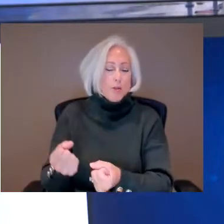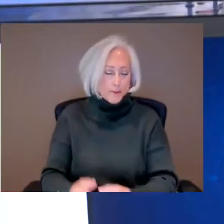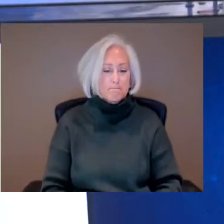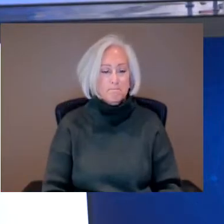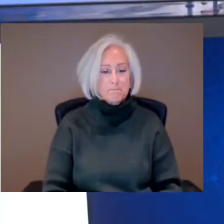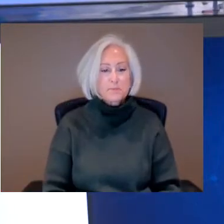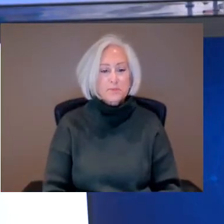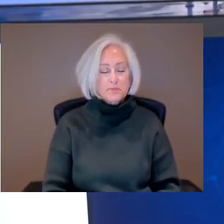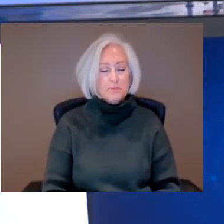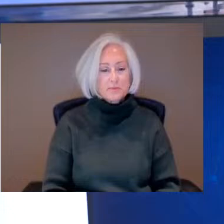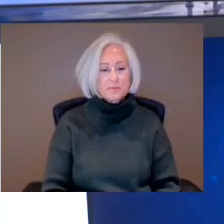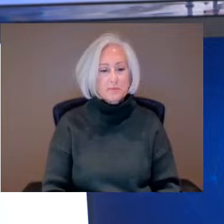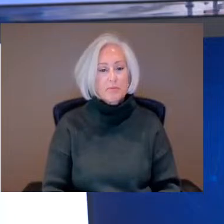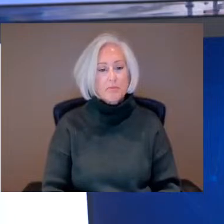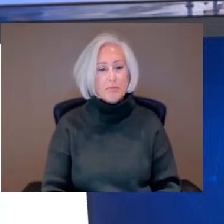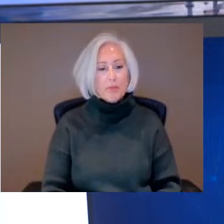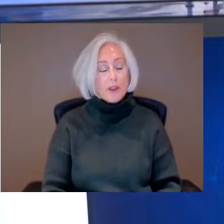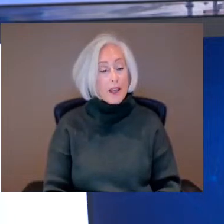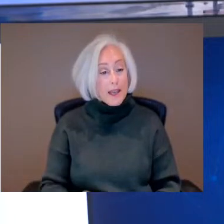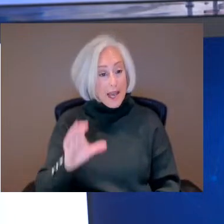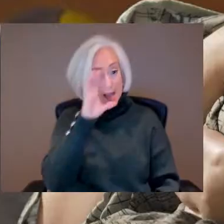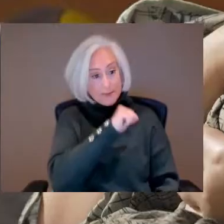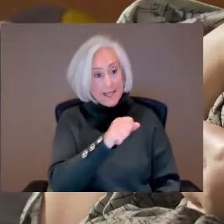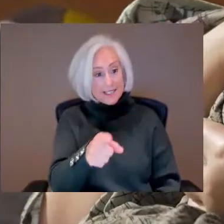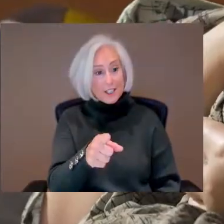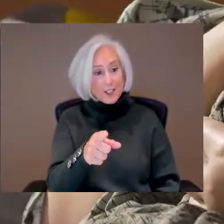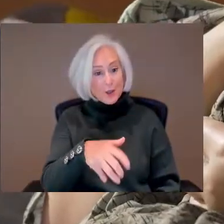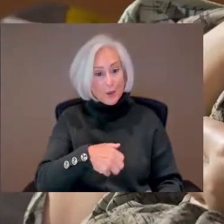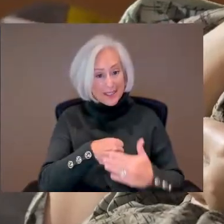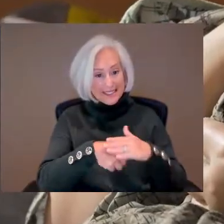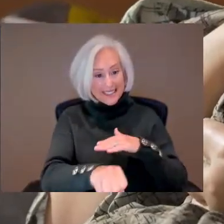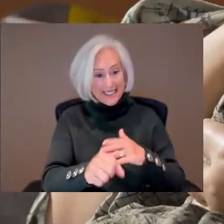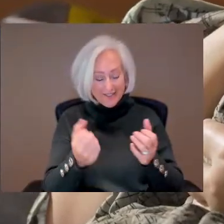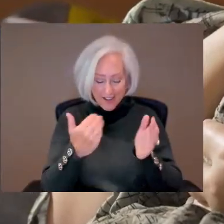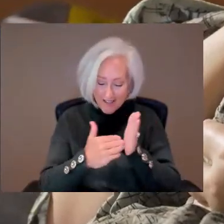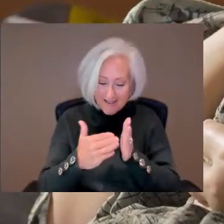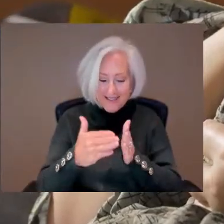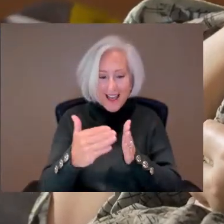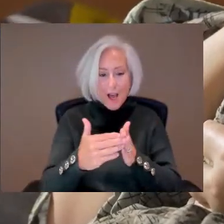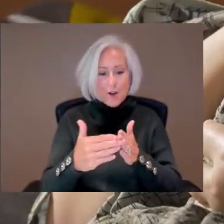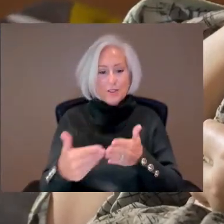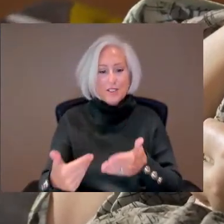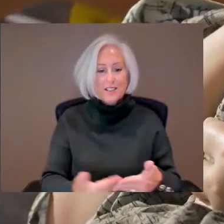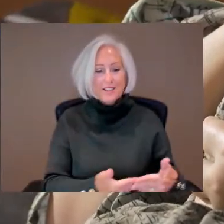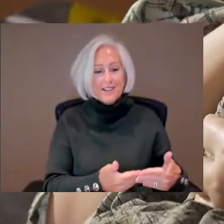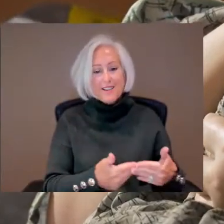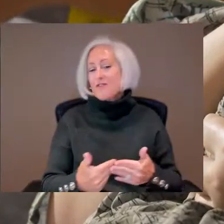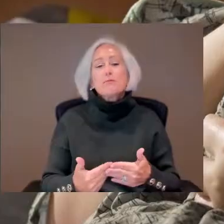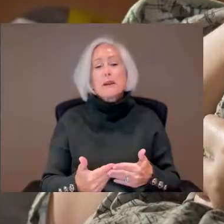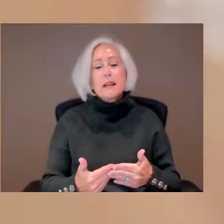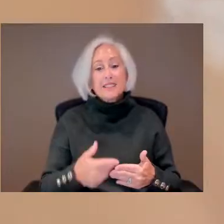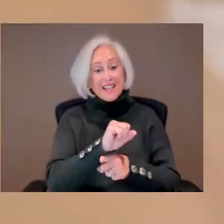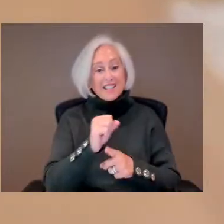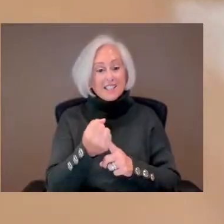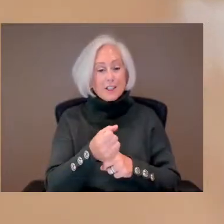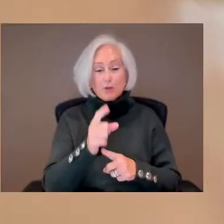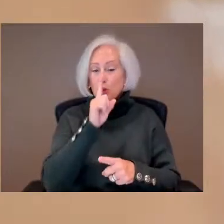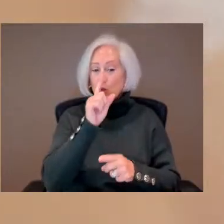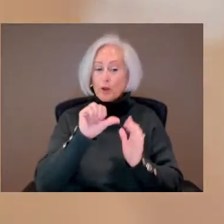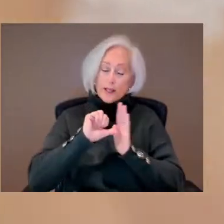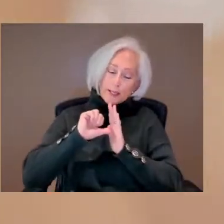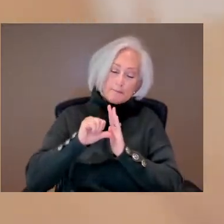So I would imagine you've delivered hundreds, if not thousands, of babies. Is this a case that's going to stand out in your mind and stick with